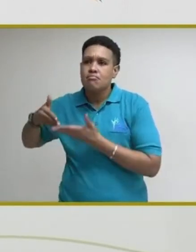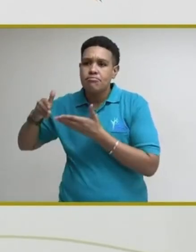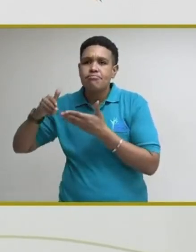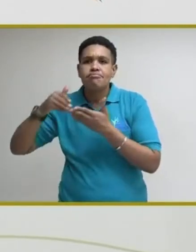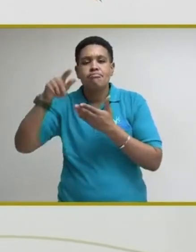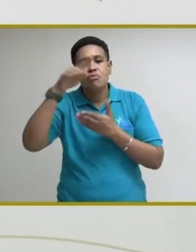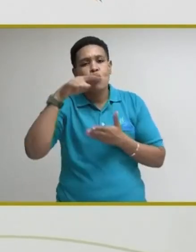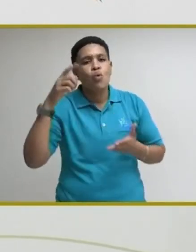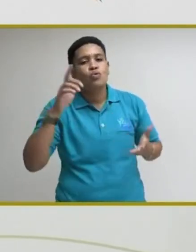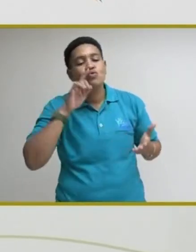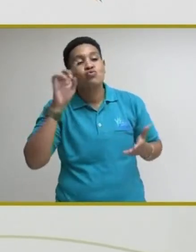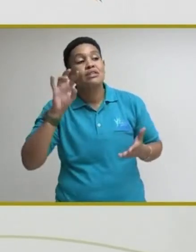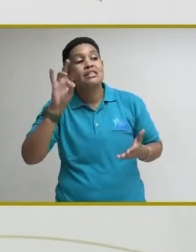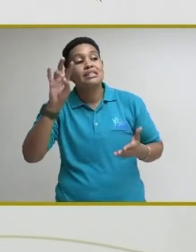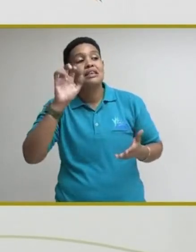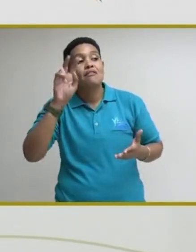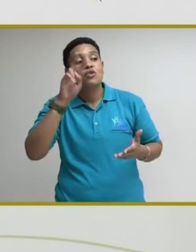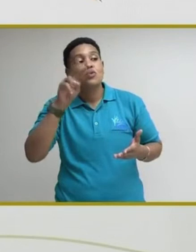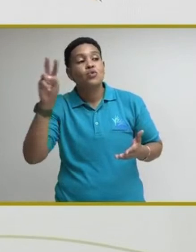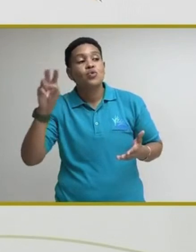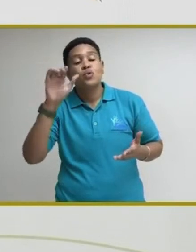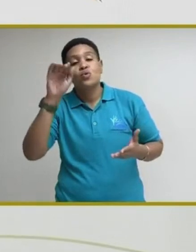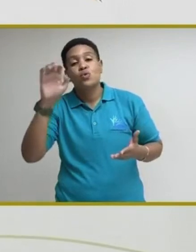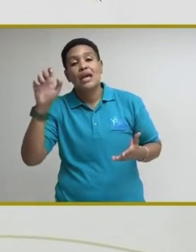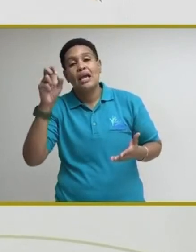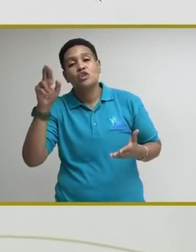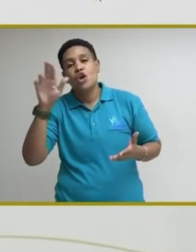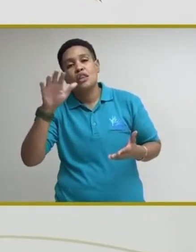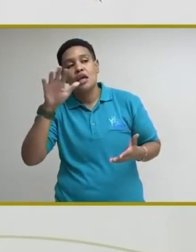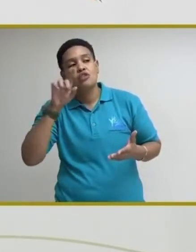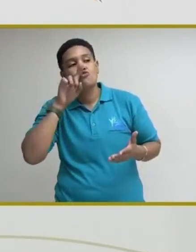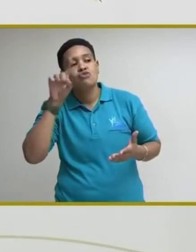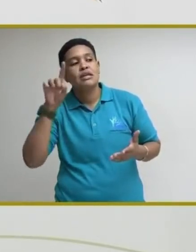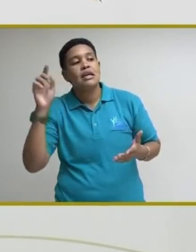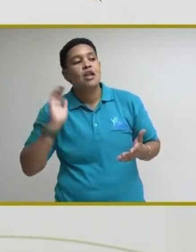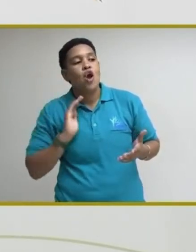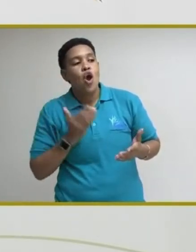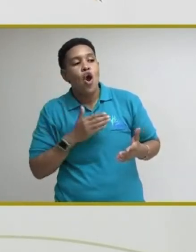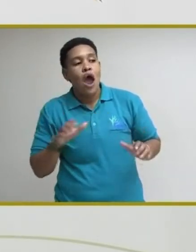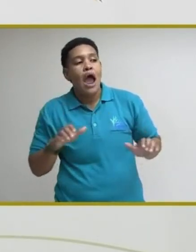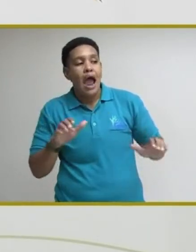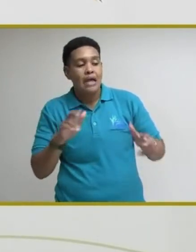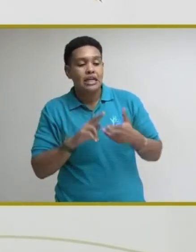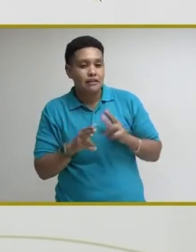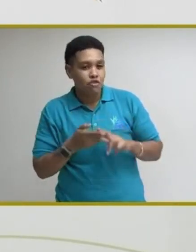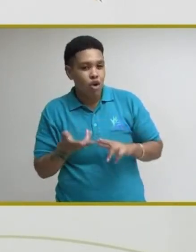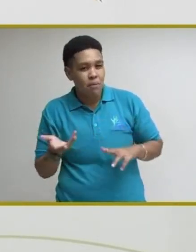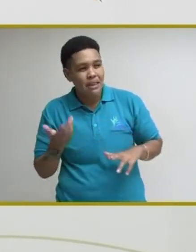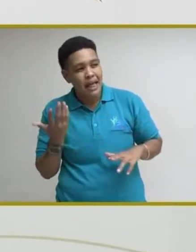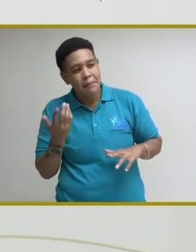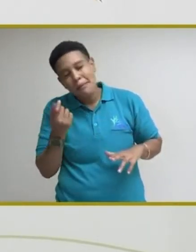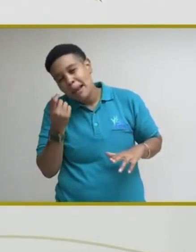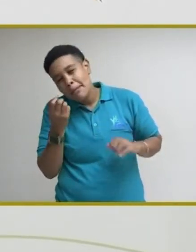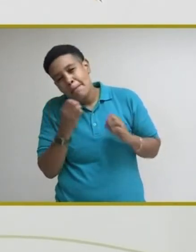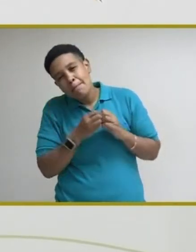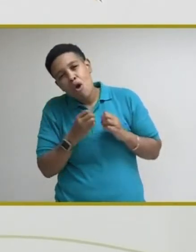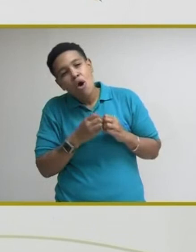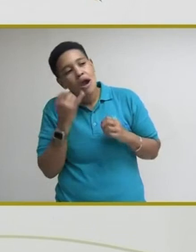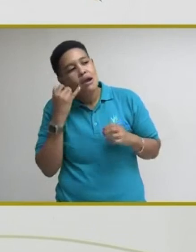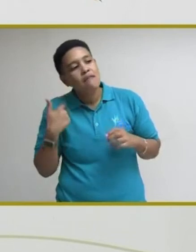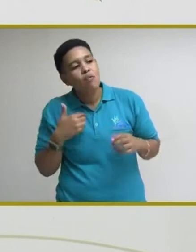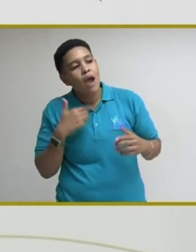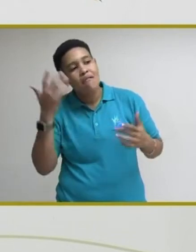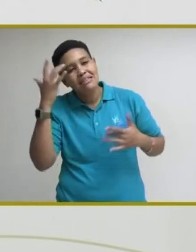really the 722 cases or thereabouts that are our active cases. Maybe a little bit more if we have